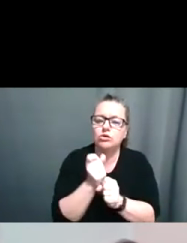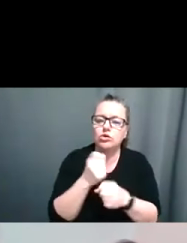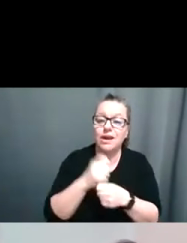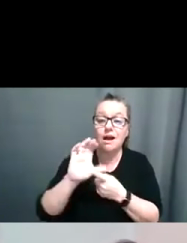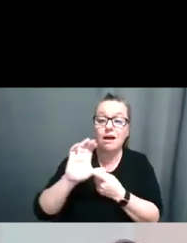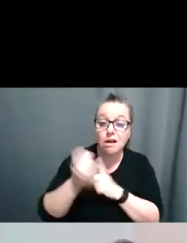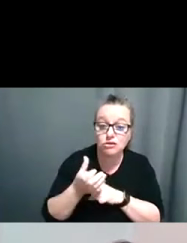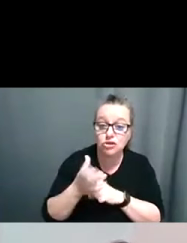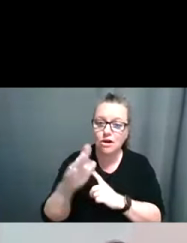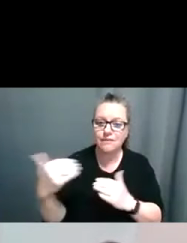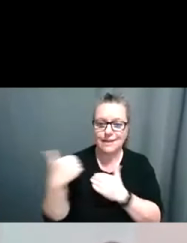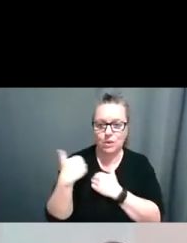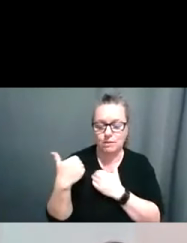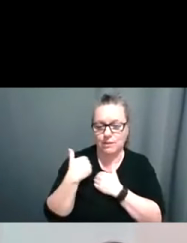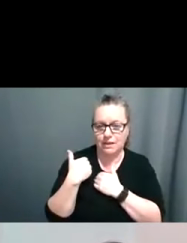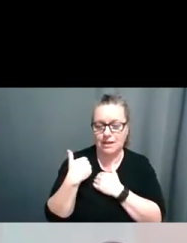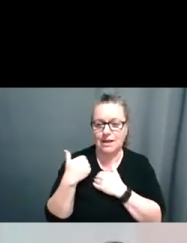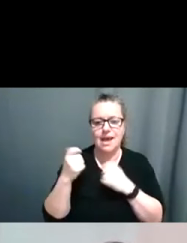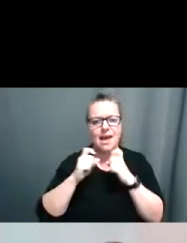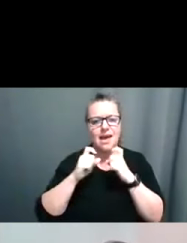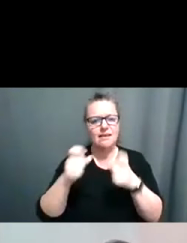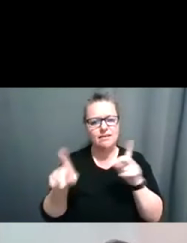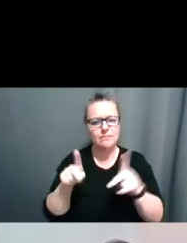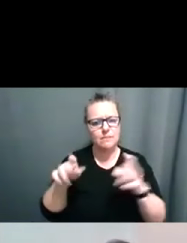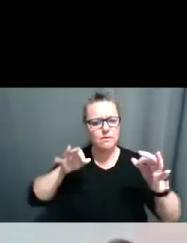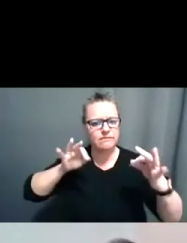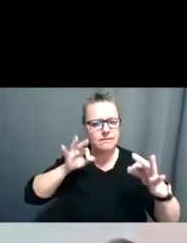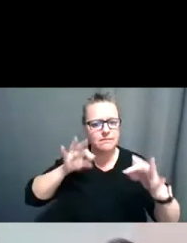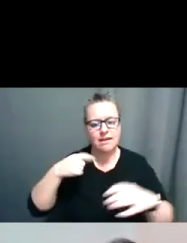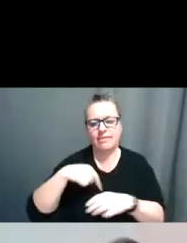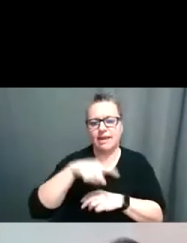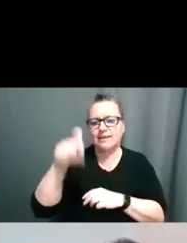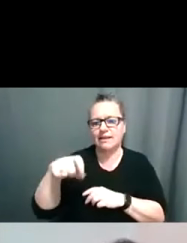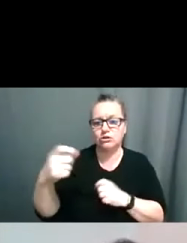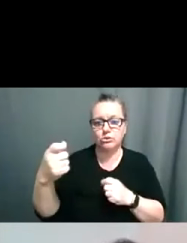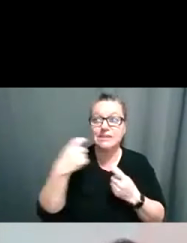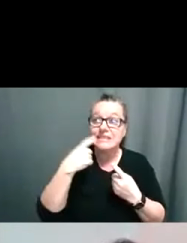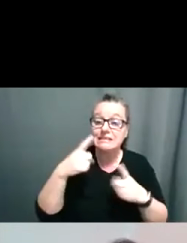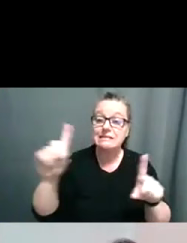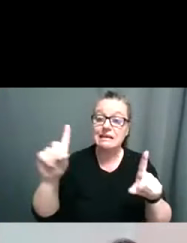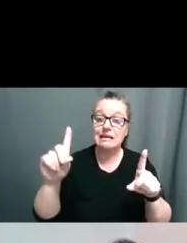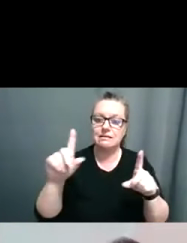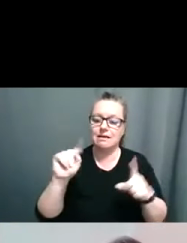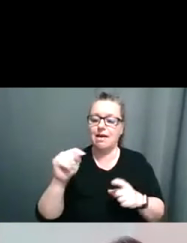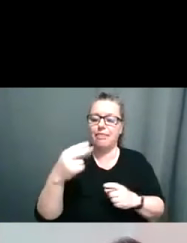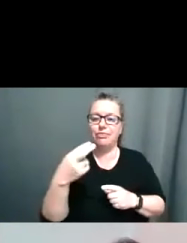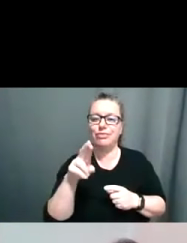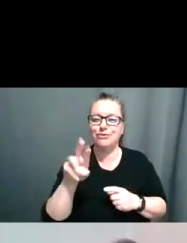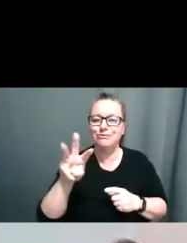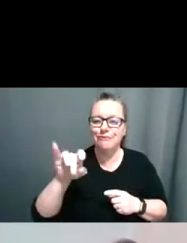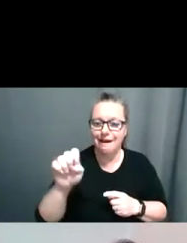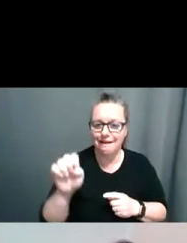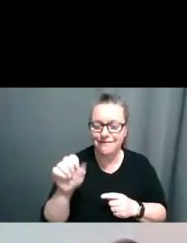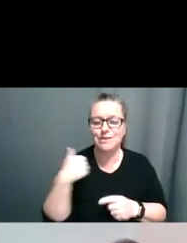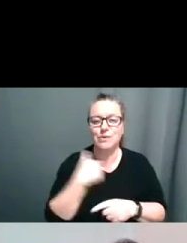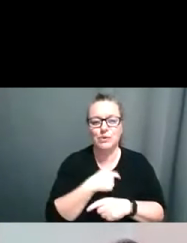of accountability and give folks the feedback that they need to succeed and thrive? Well, that's what we're going to talk about